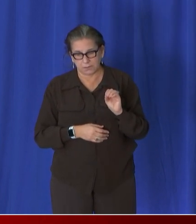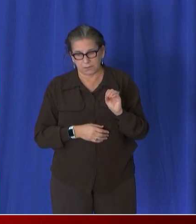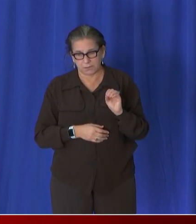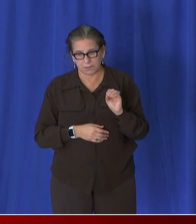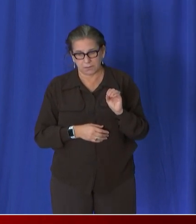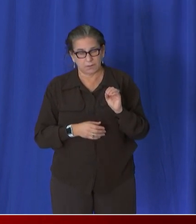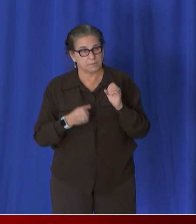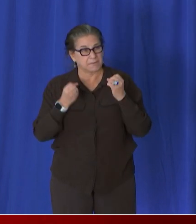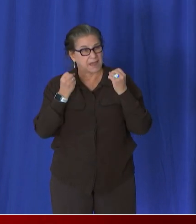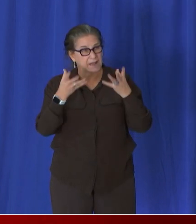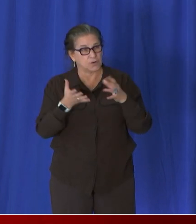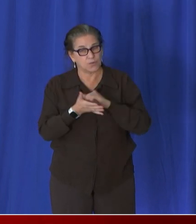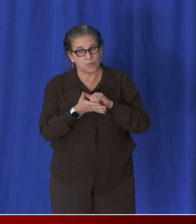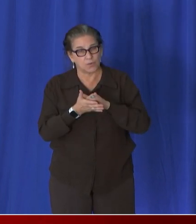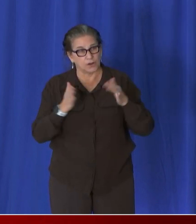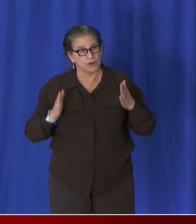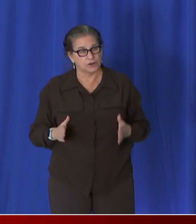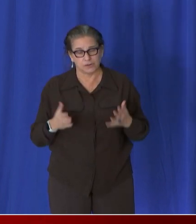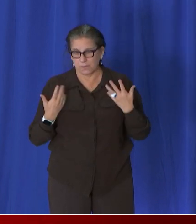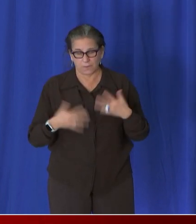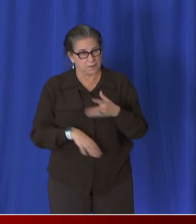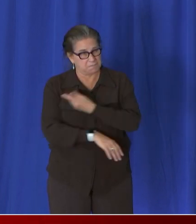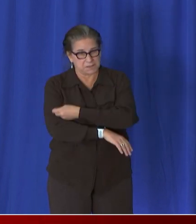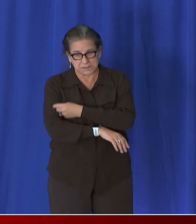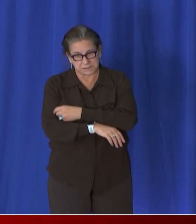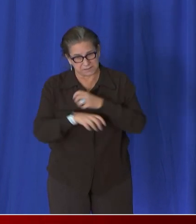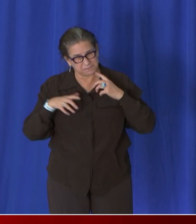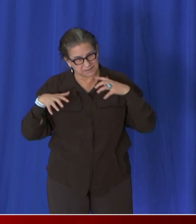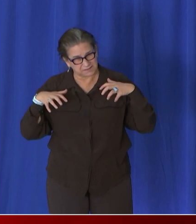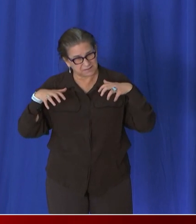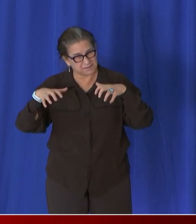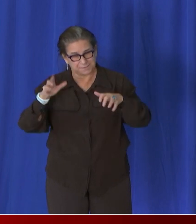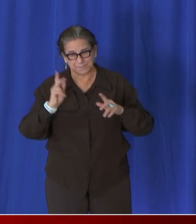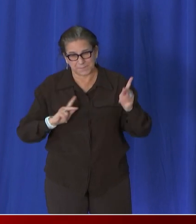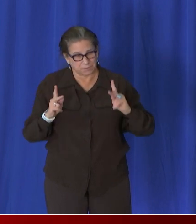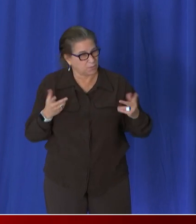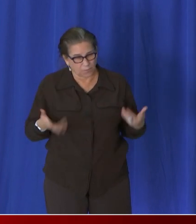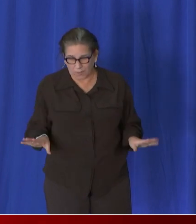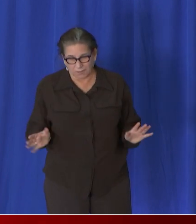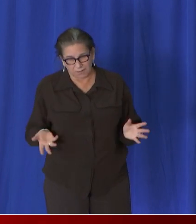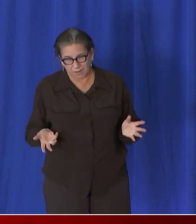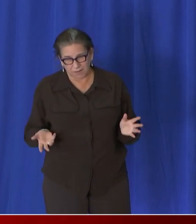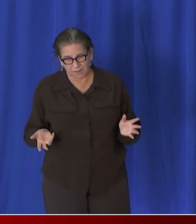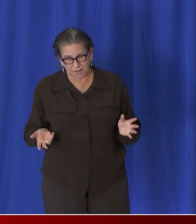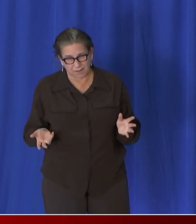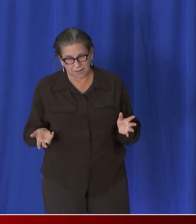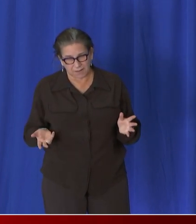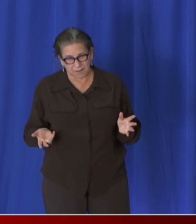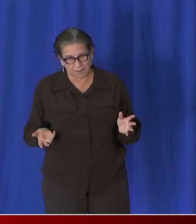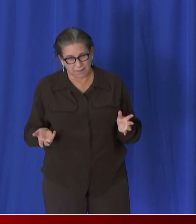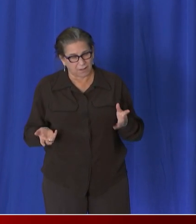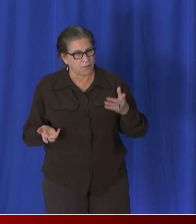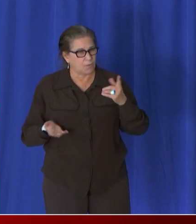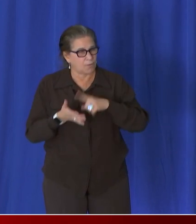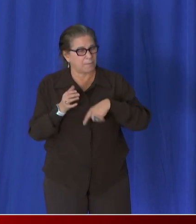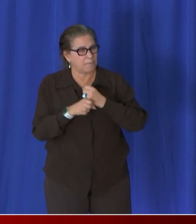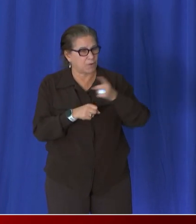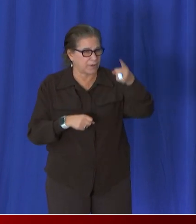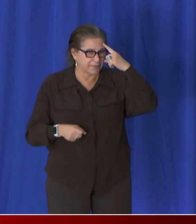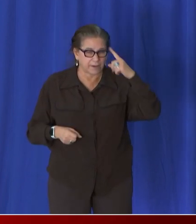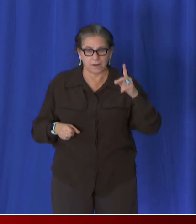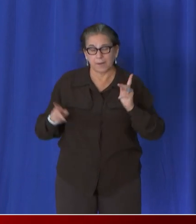going to work? I think it will help more people get vaccinated. That has been our own experience with